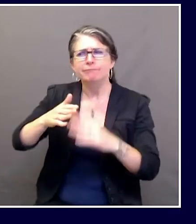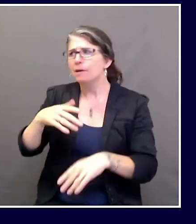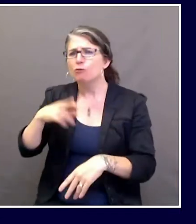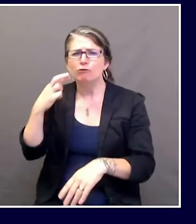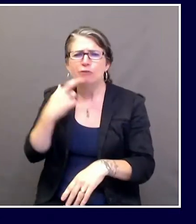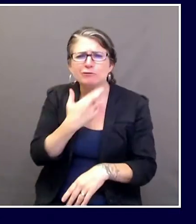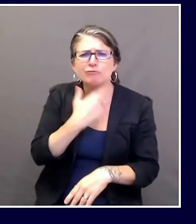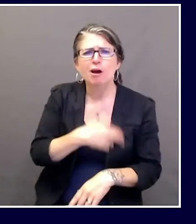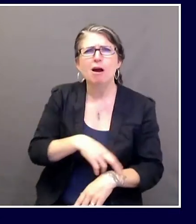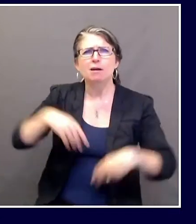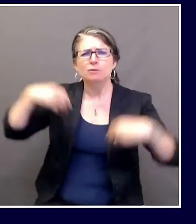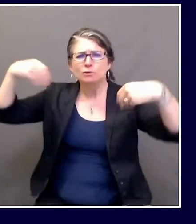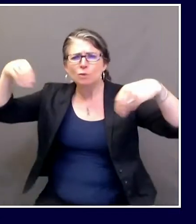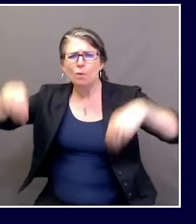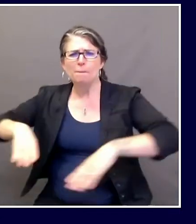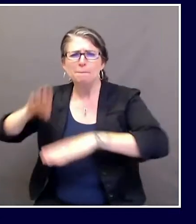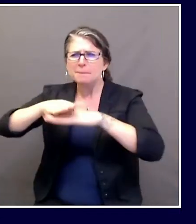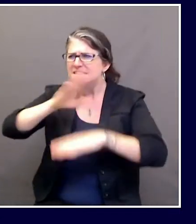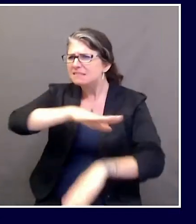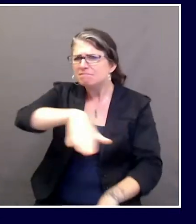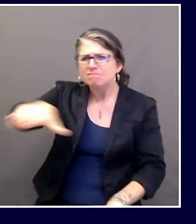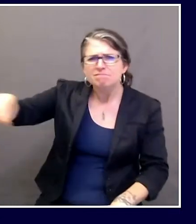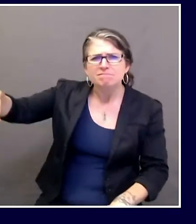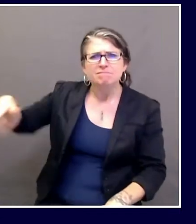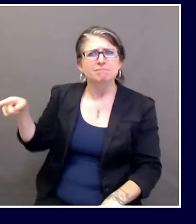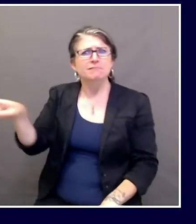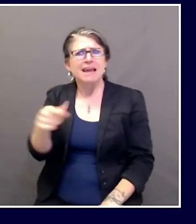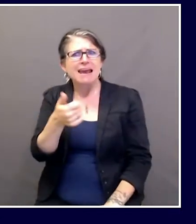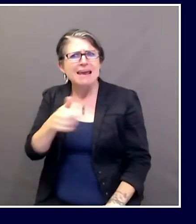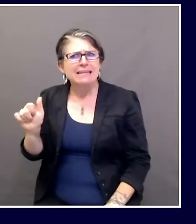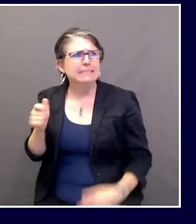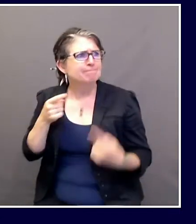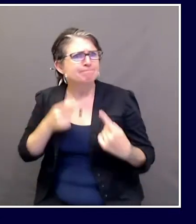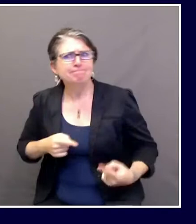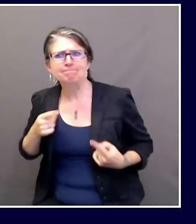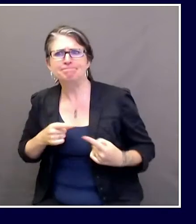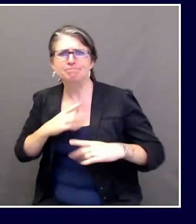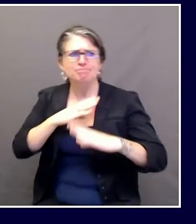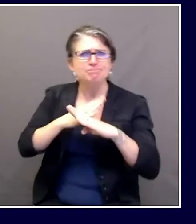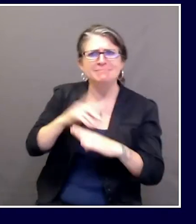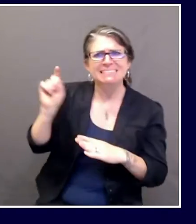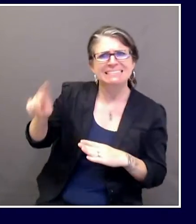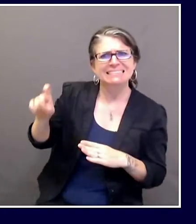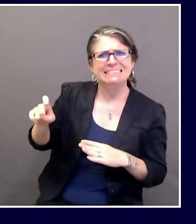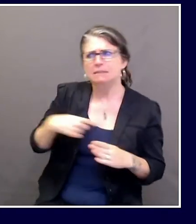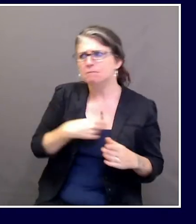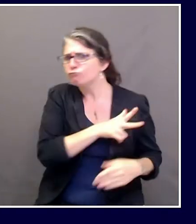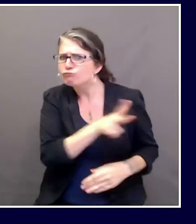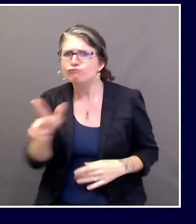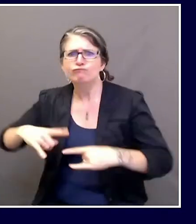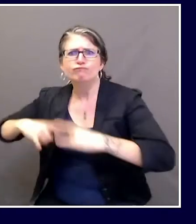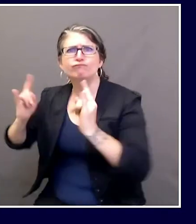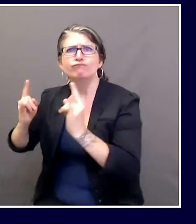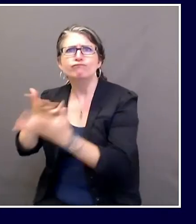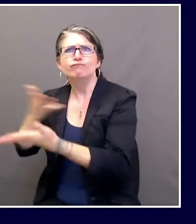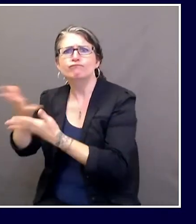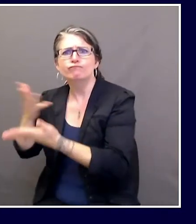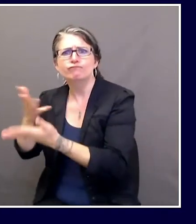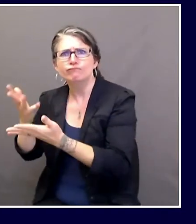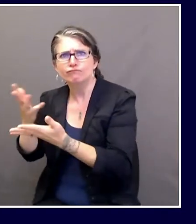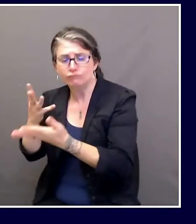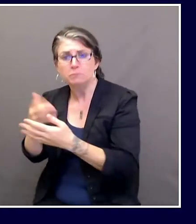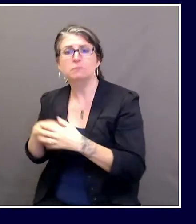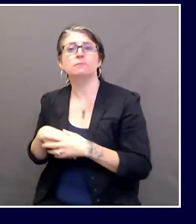accessible as possible. We're also going to be working with groups that themselves work with, for example, those